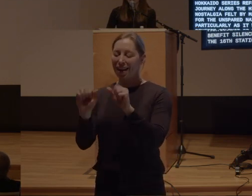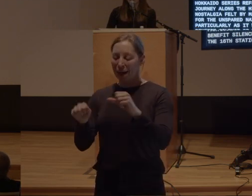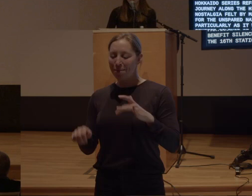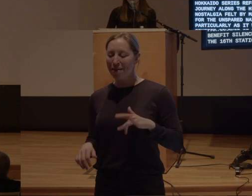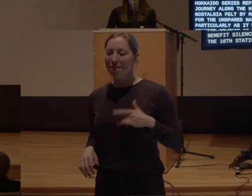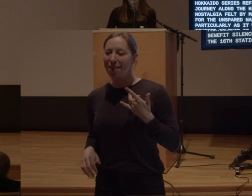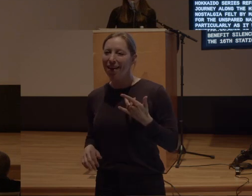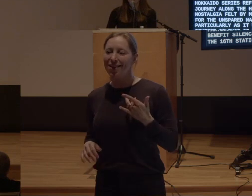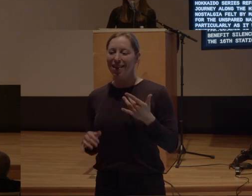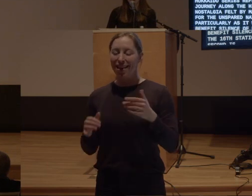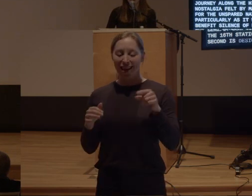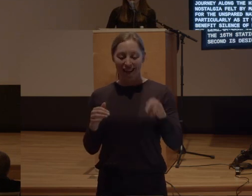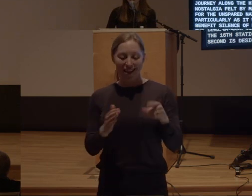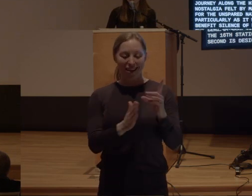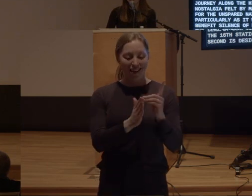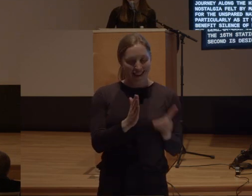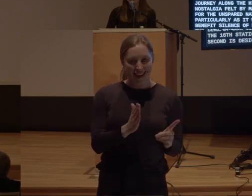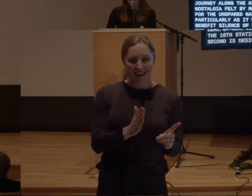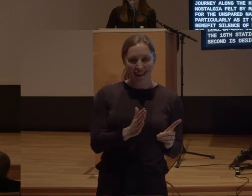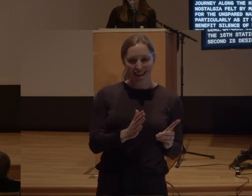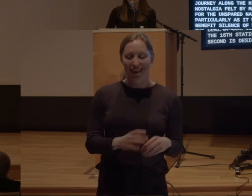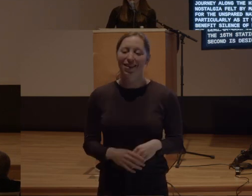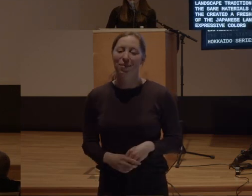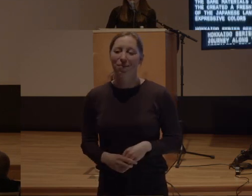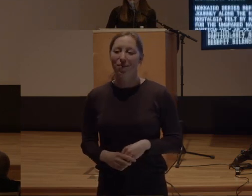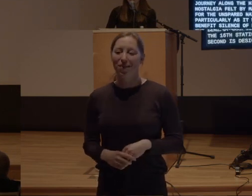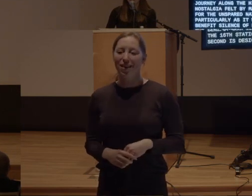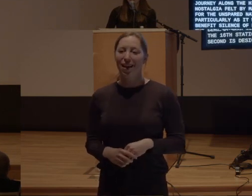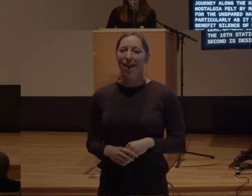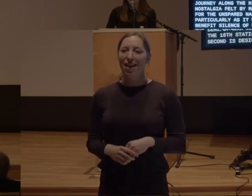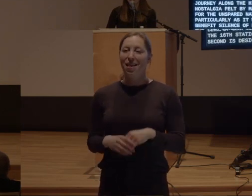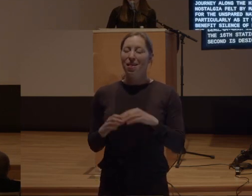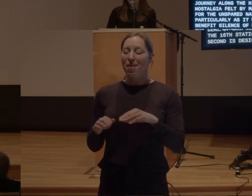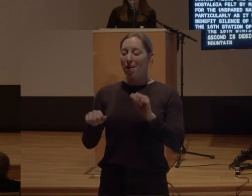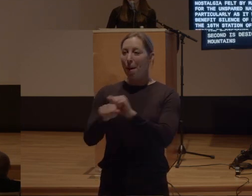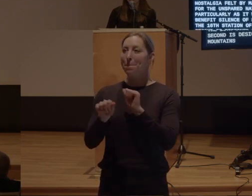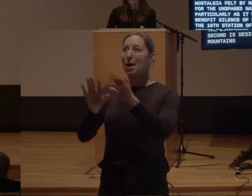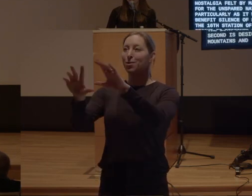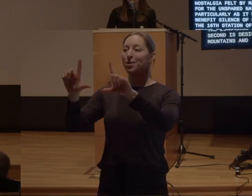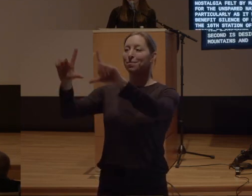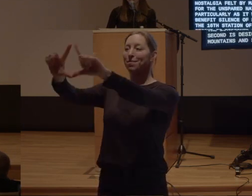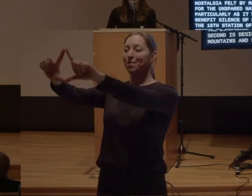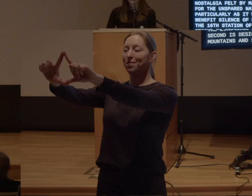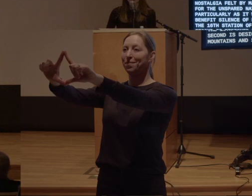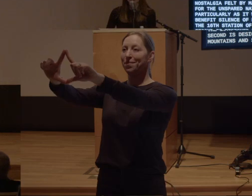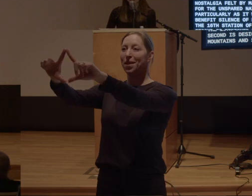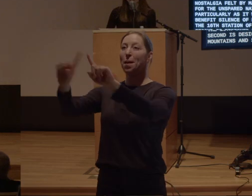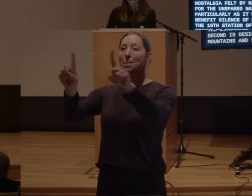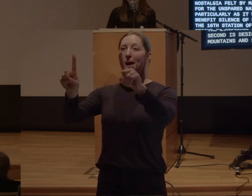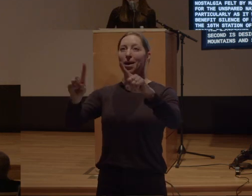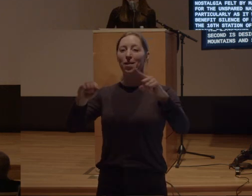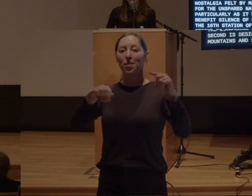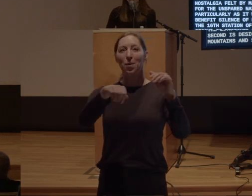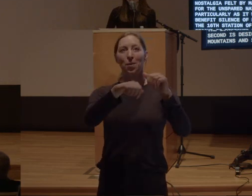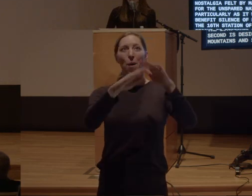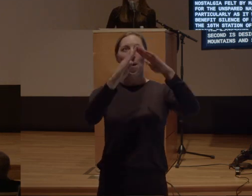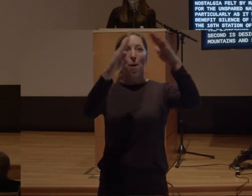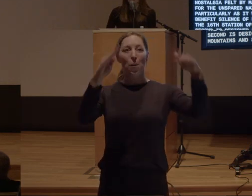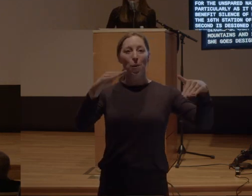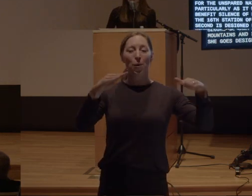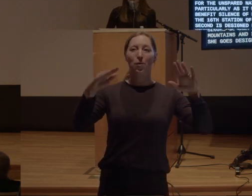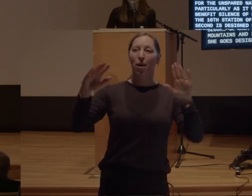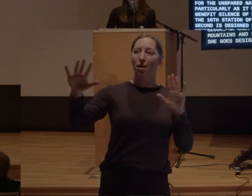in Sekino's design for the same place. The distant mountains and snow-blanketed rooftops of Hiroshige's design are